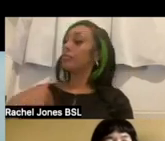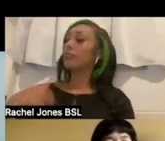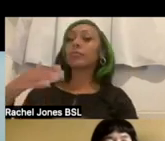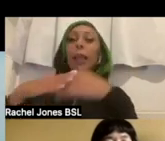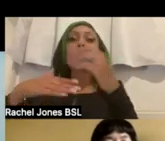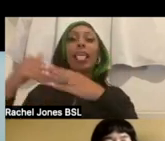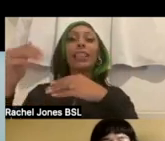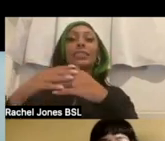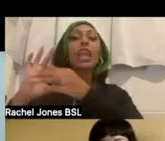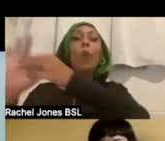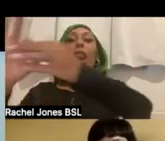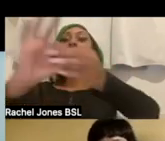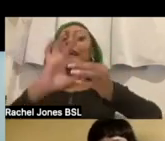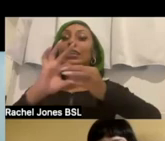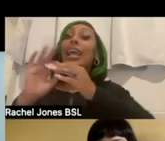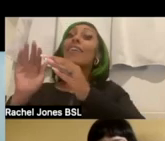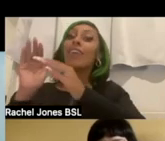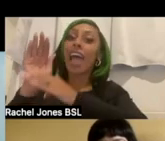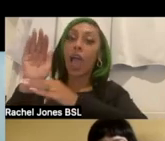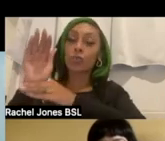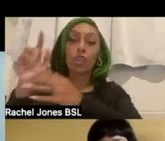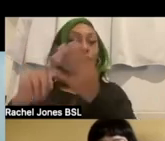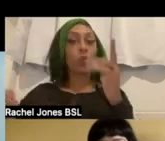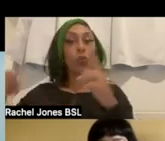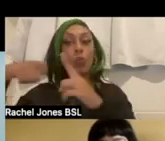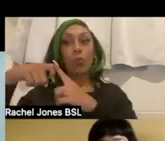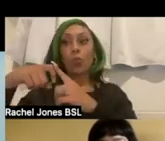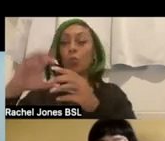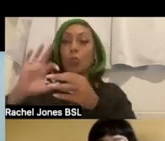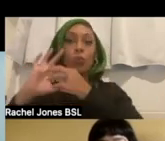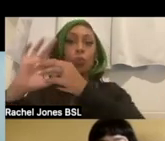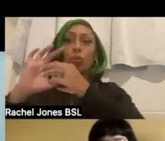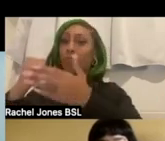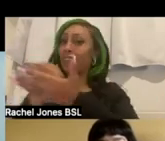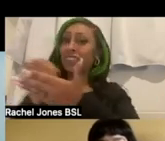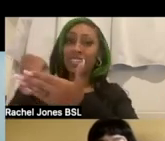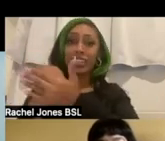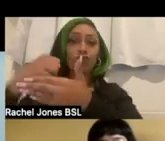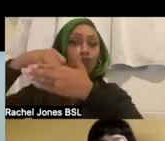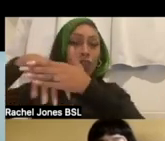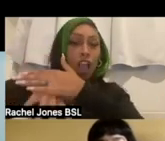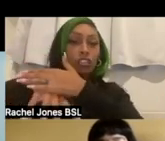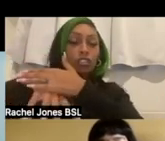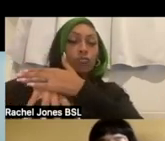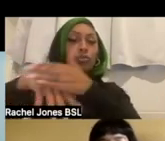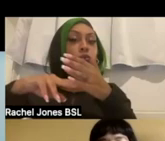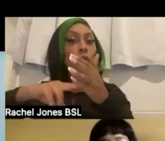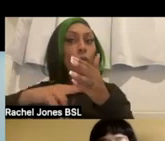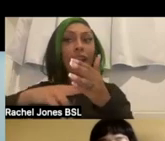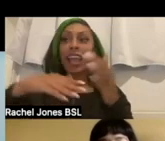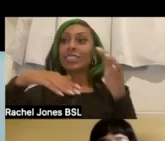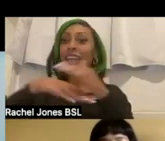that through connecting with brilliant grassroots organizations, both in the States and in the Arab